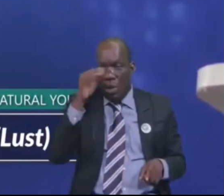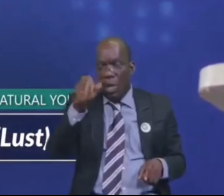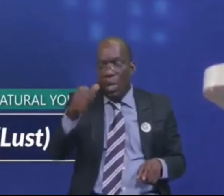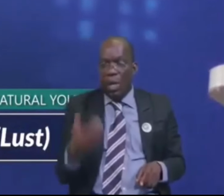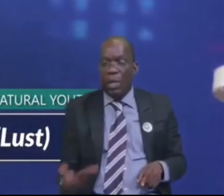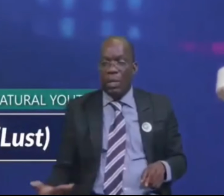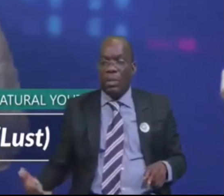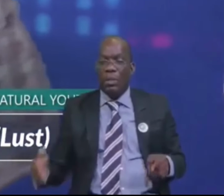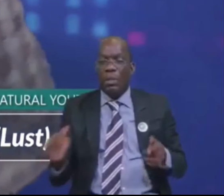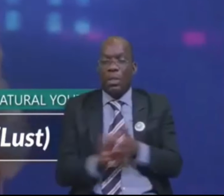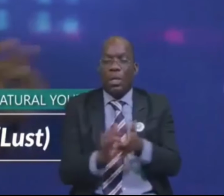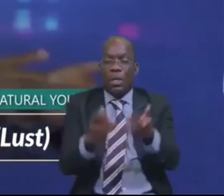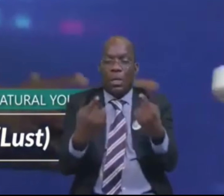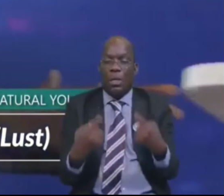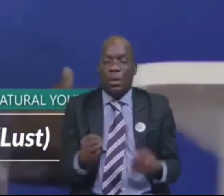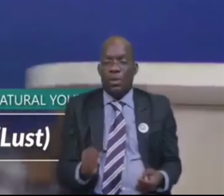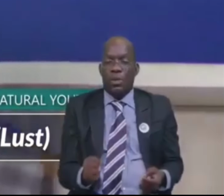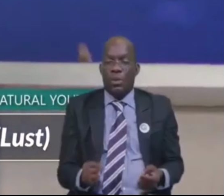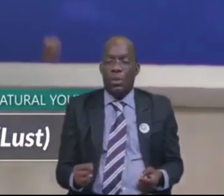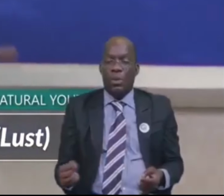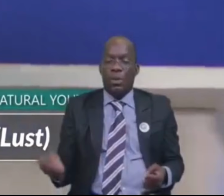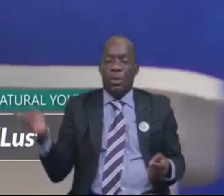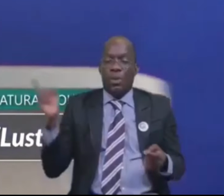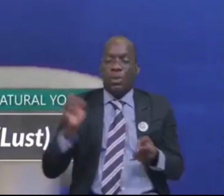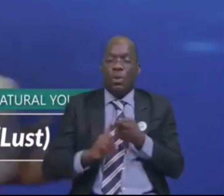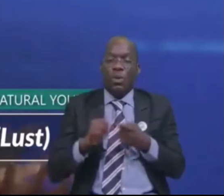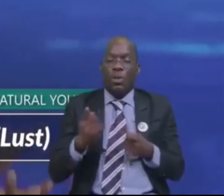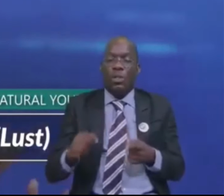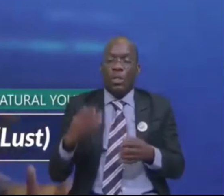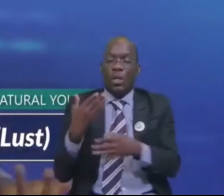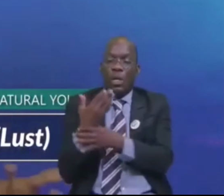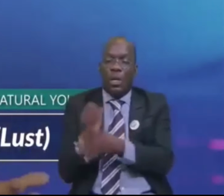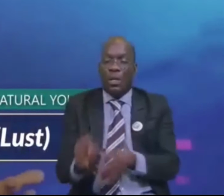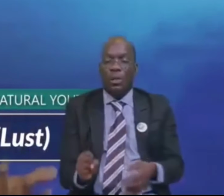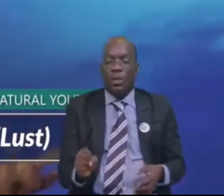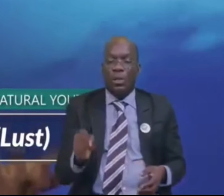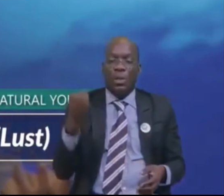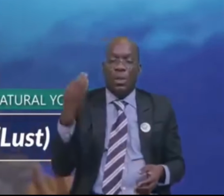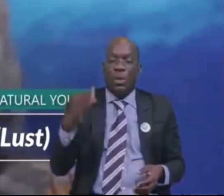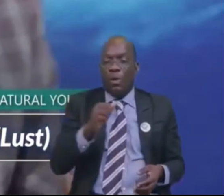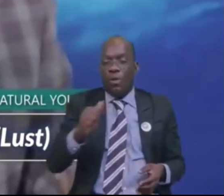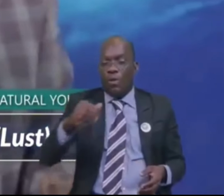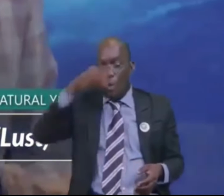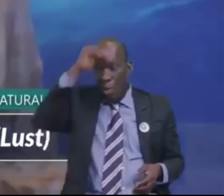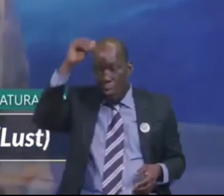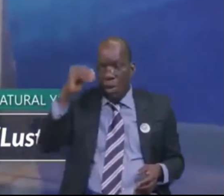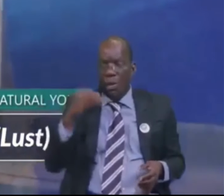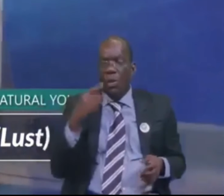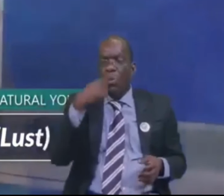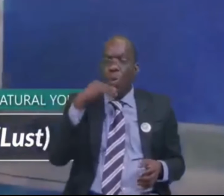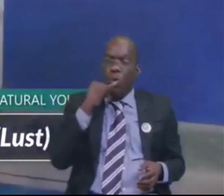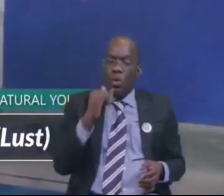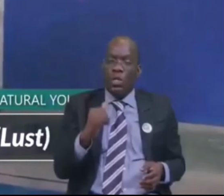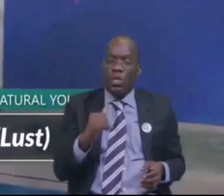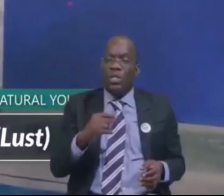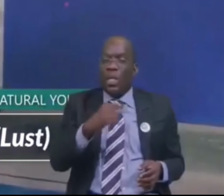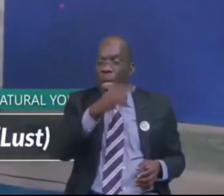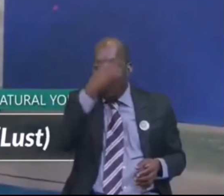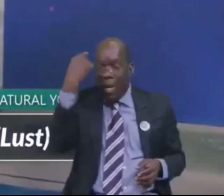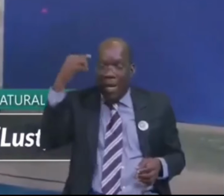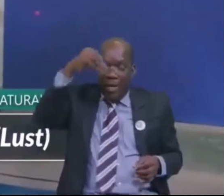that comes into the hands of a man who is black on the